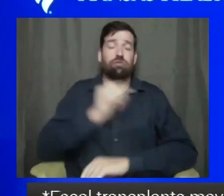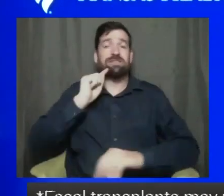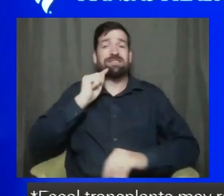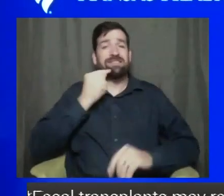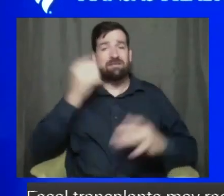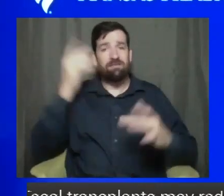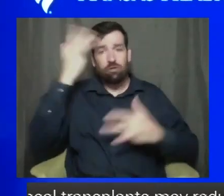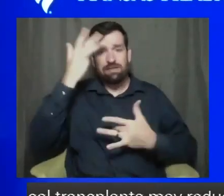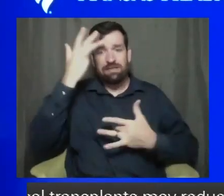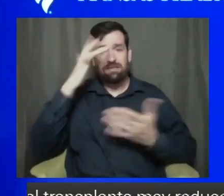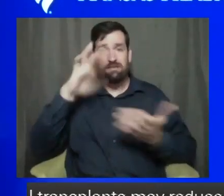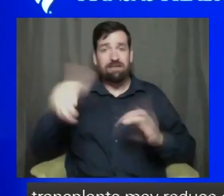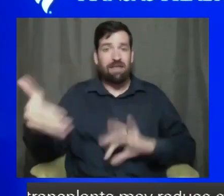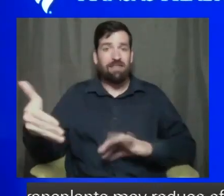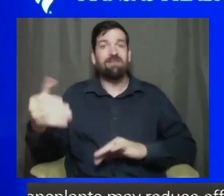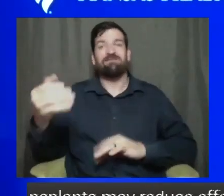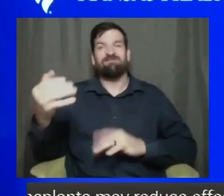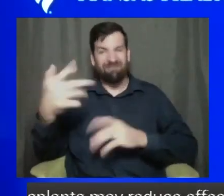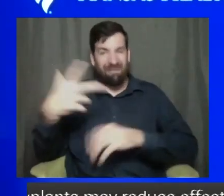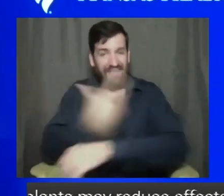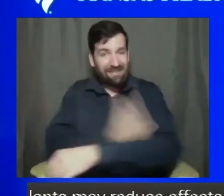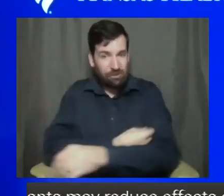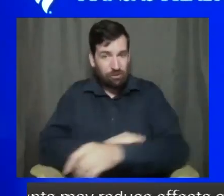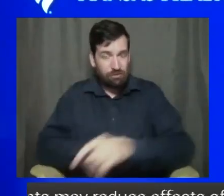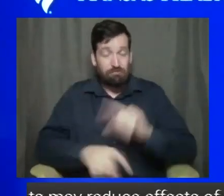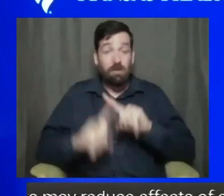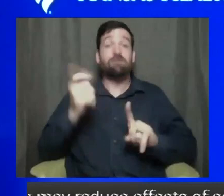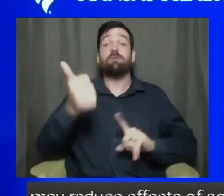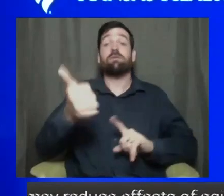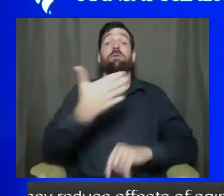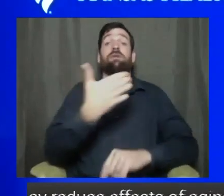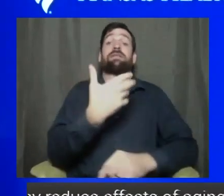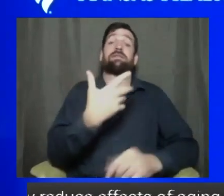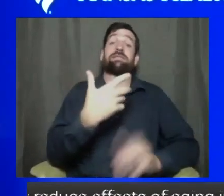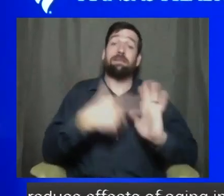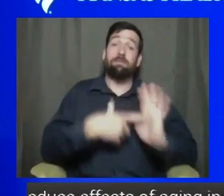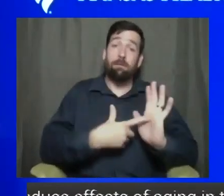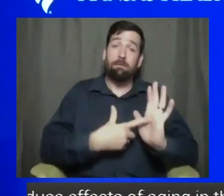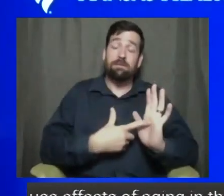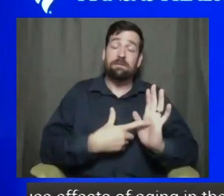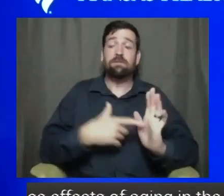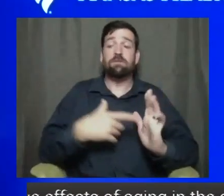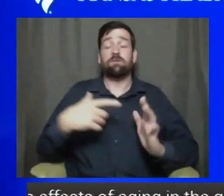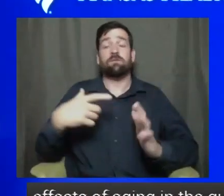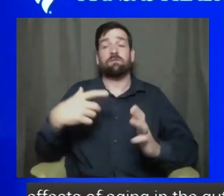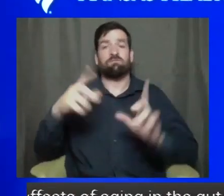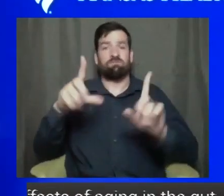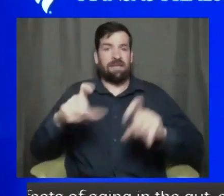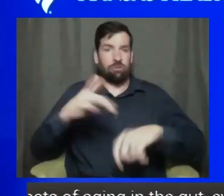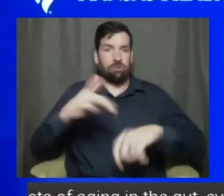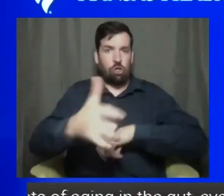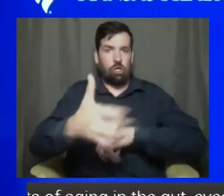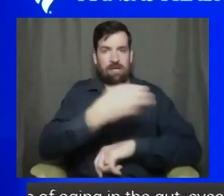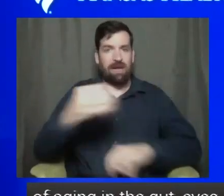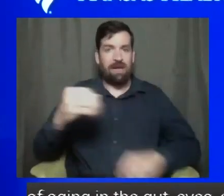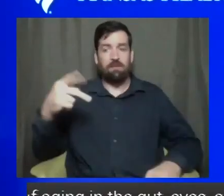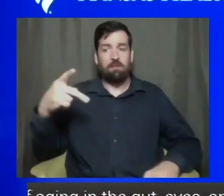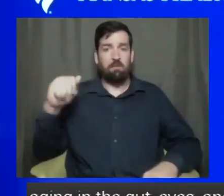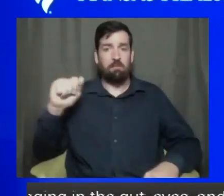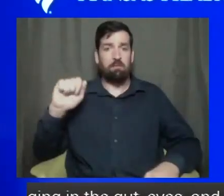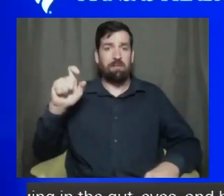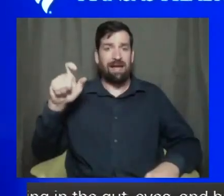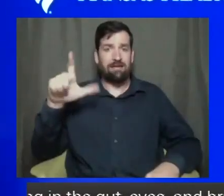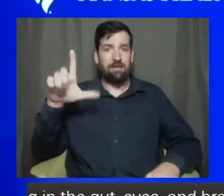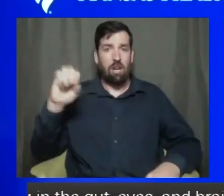but also if you have symptoms, test early and get on Paxlovid. So what about the positivity rate? Well, again, positivity rates